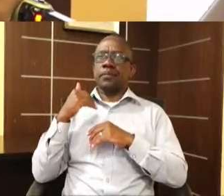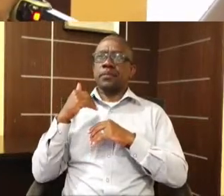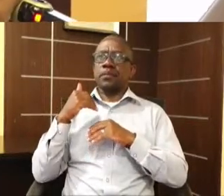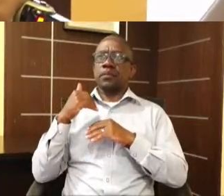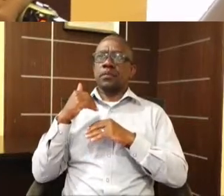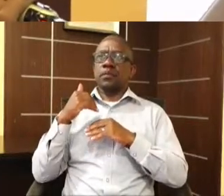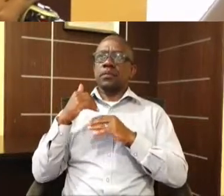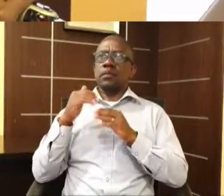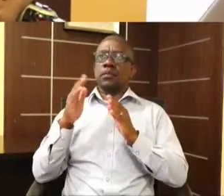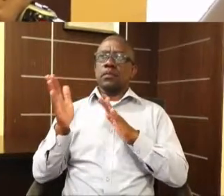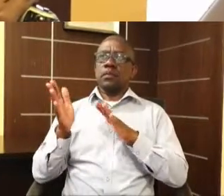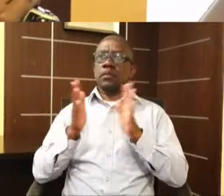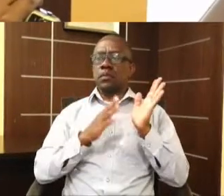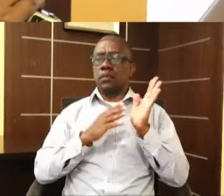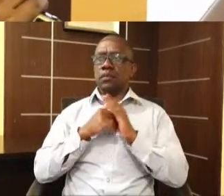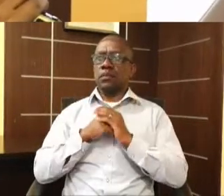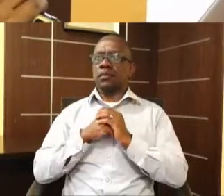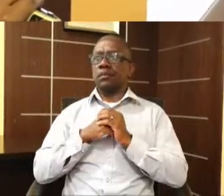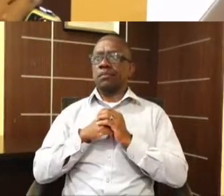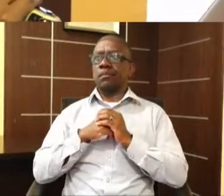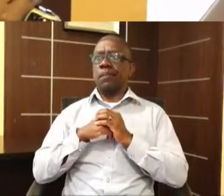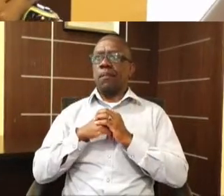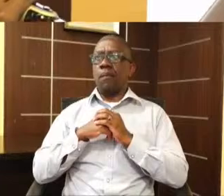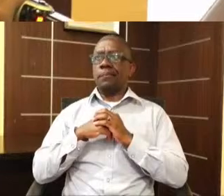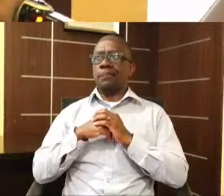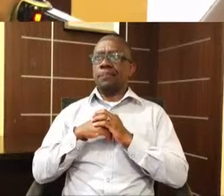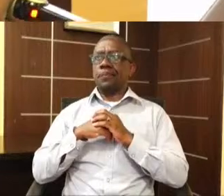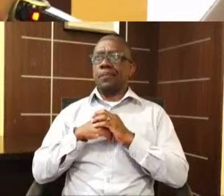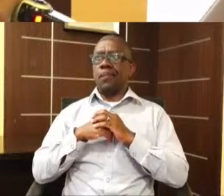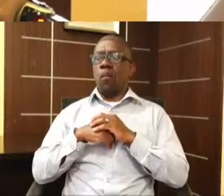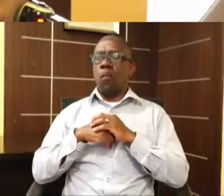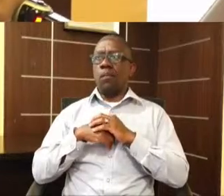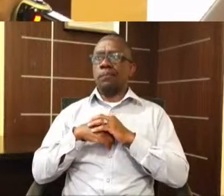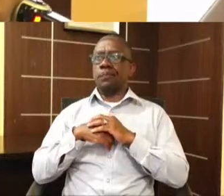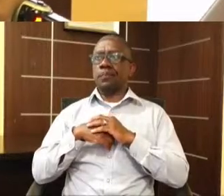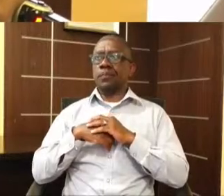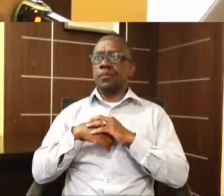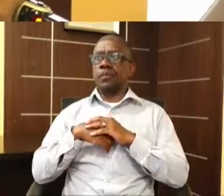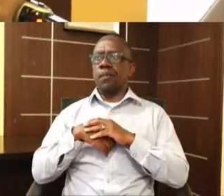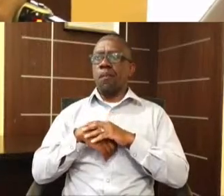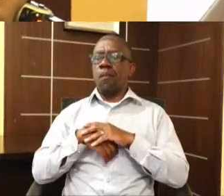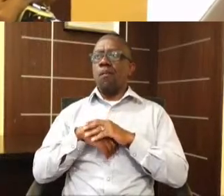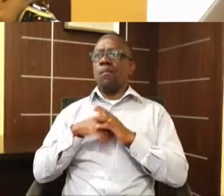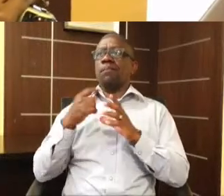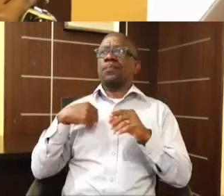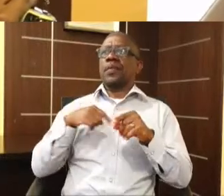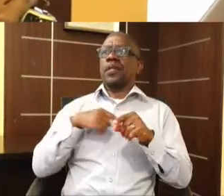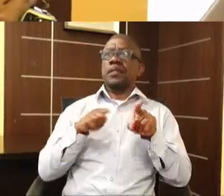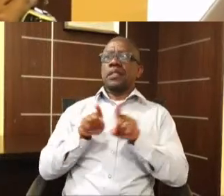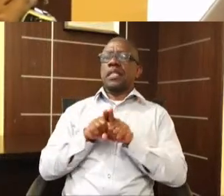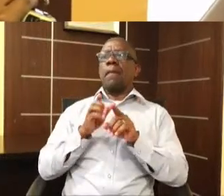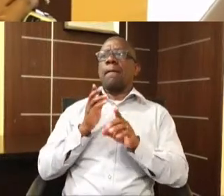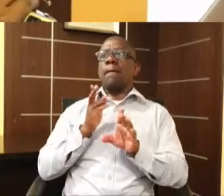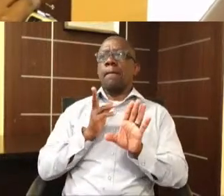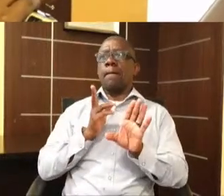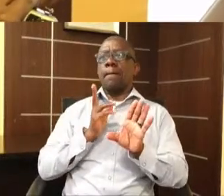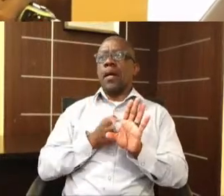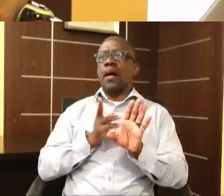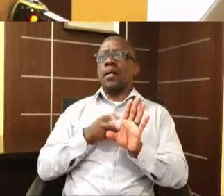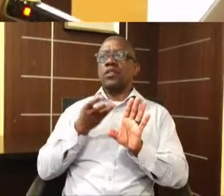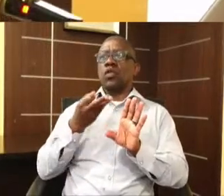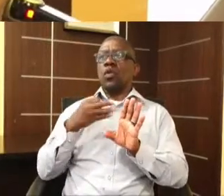issues. And then maybe I should be mentioning that we are part of